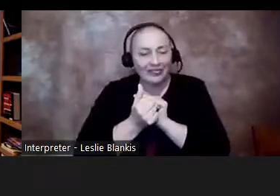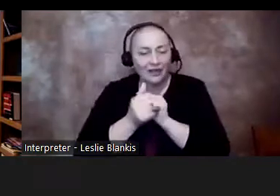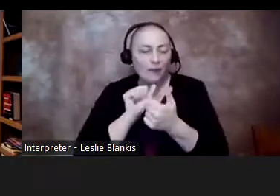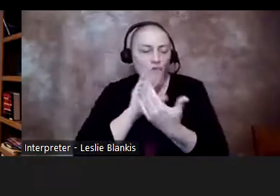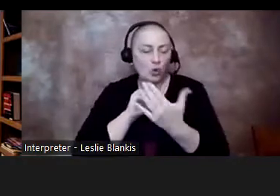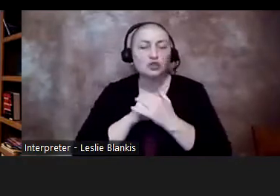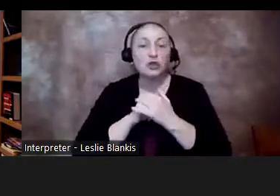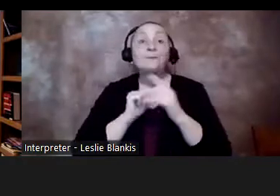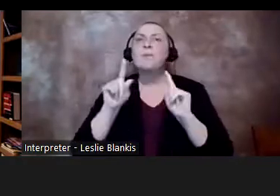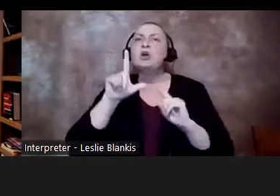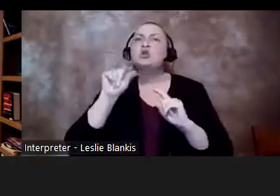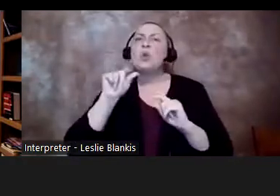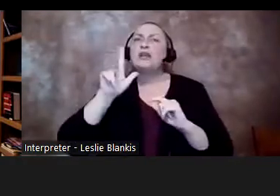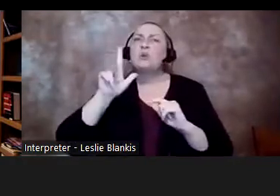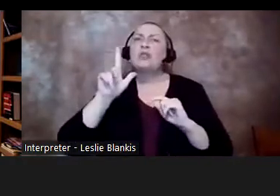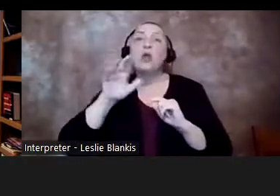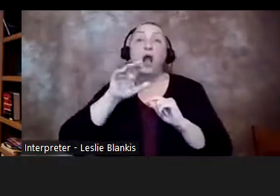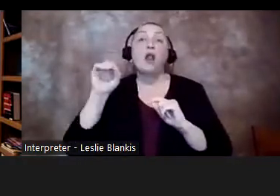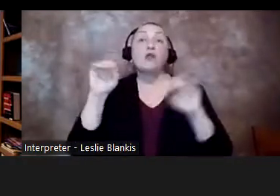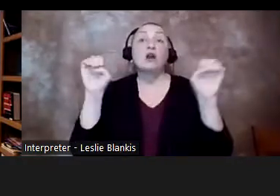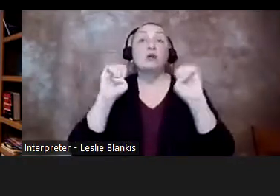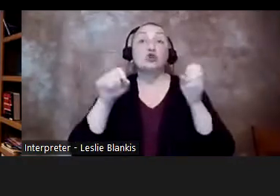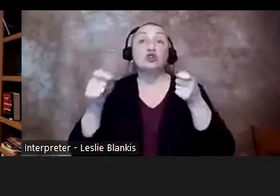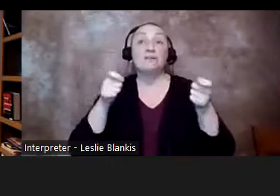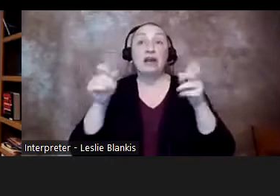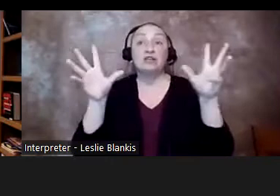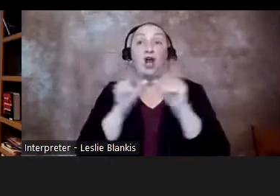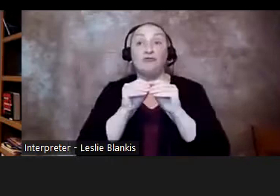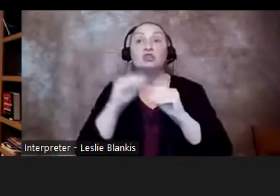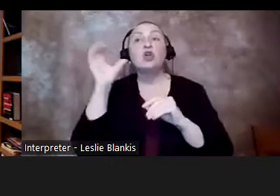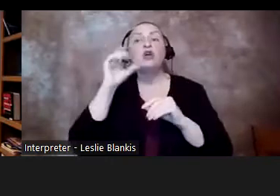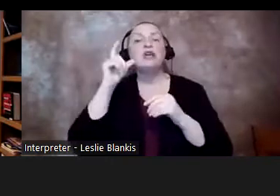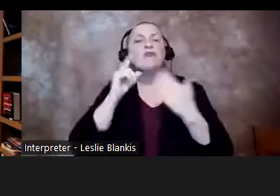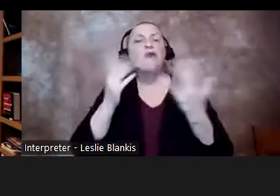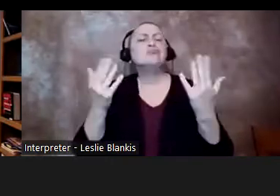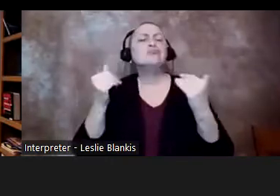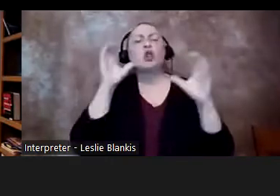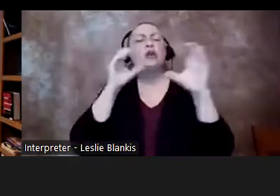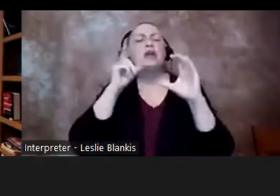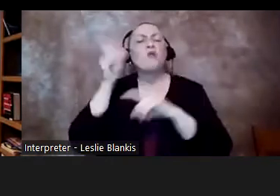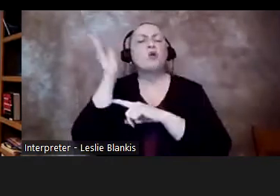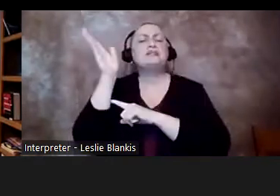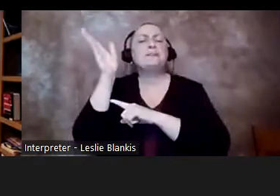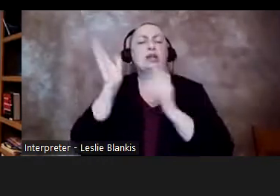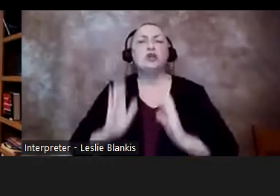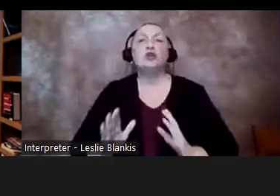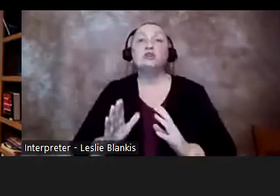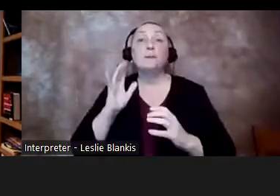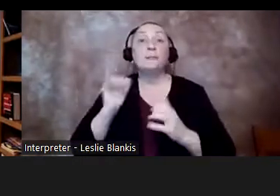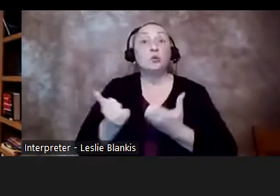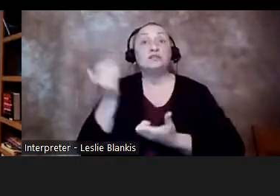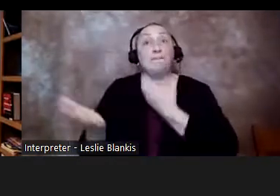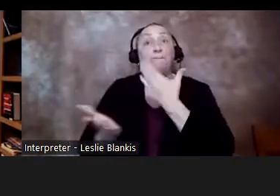The 2023 Colorado Emergency Management Conference is looking for a call for speakers. The submissions are due